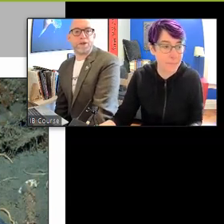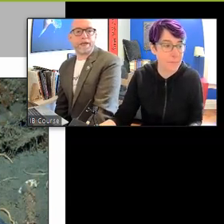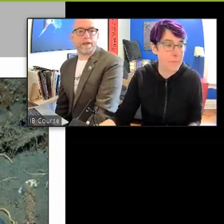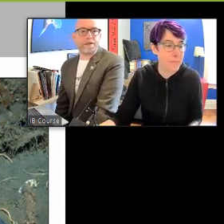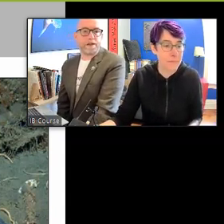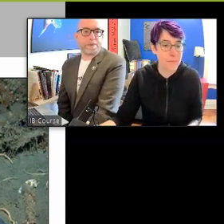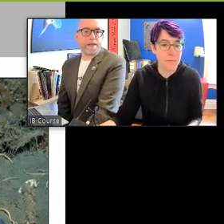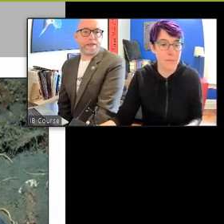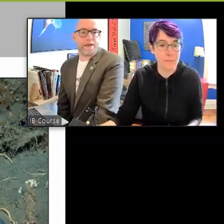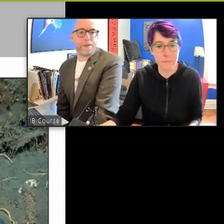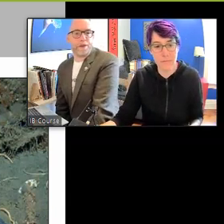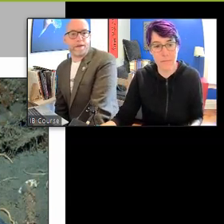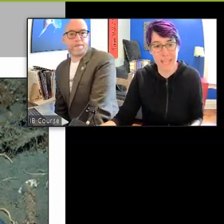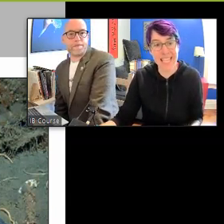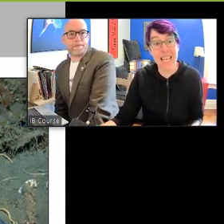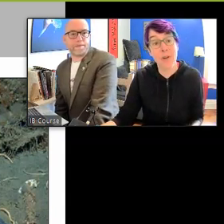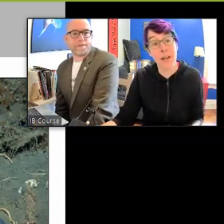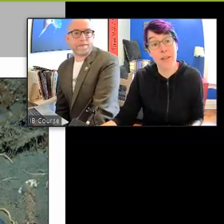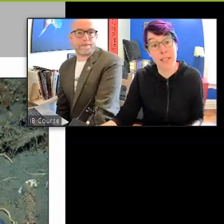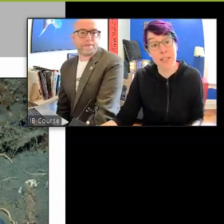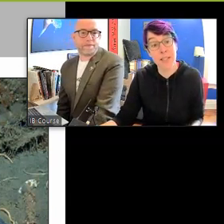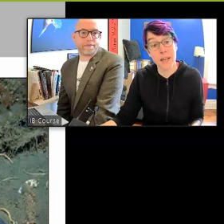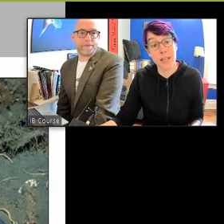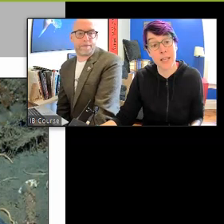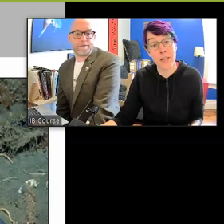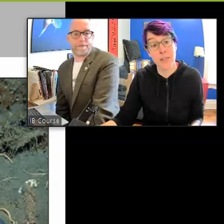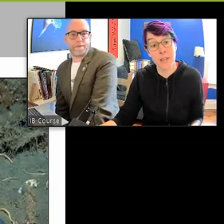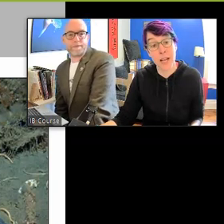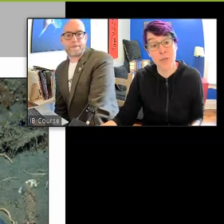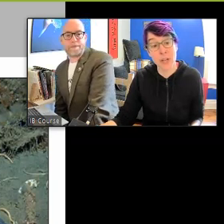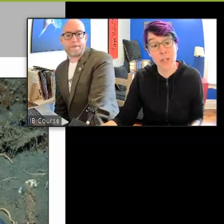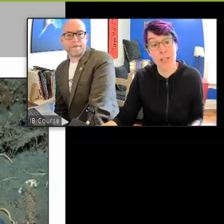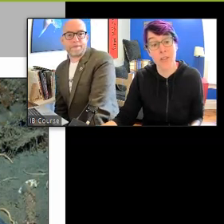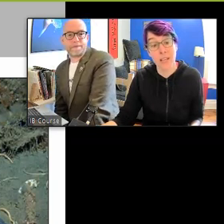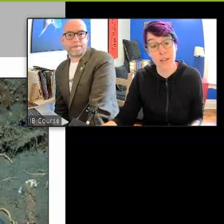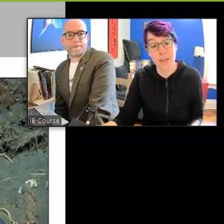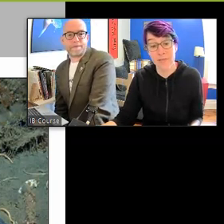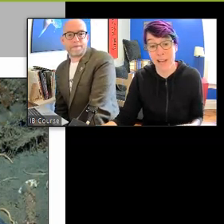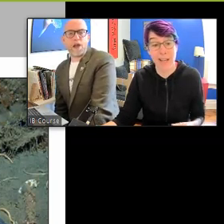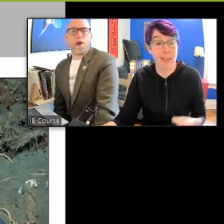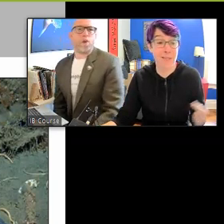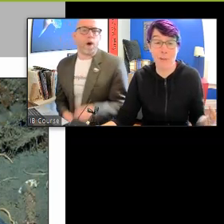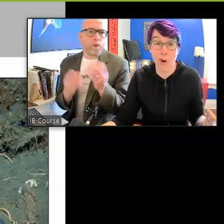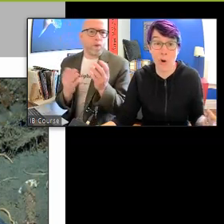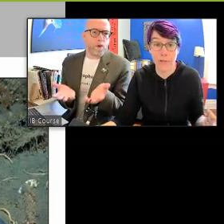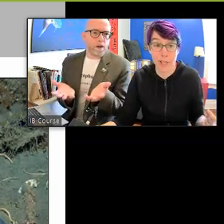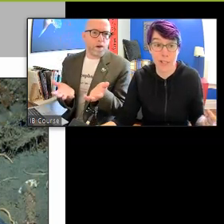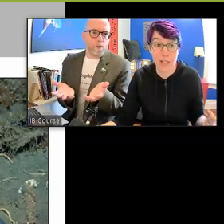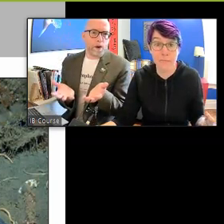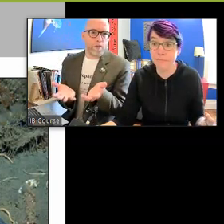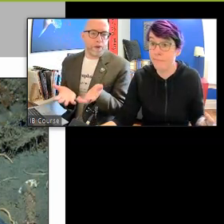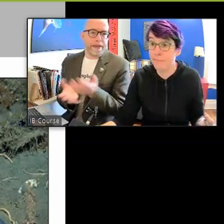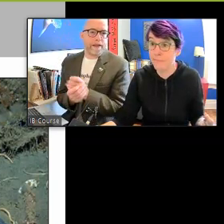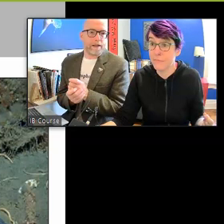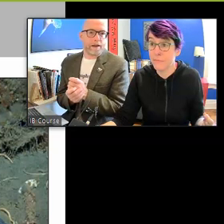And those are the gills there, B and C, between... That's right. This is the gills of the ice fish. These are the gills of, like, your goldfish.